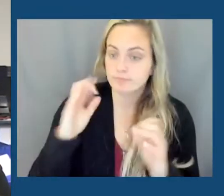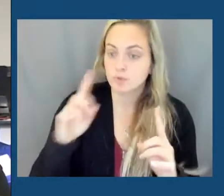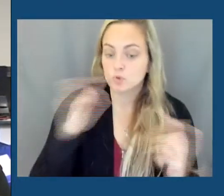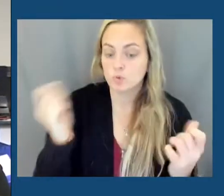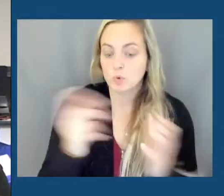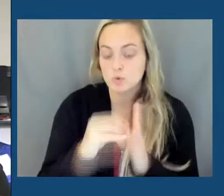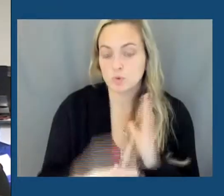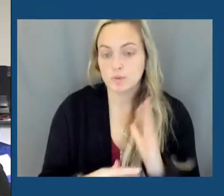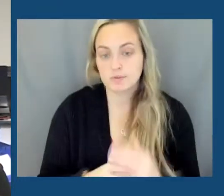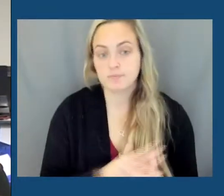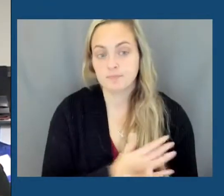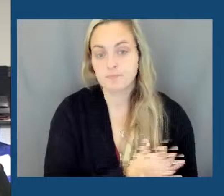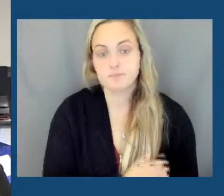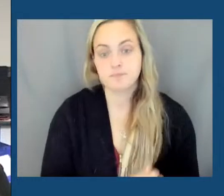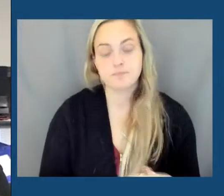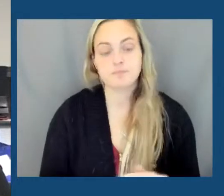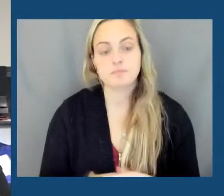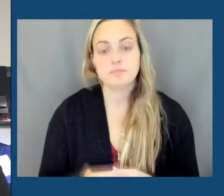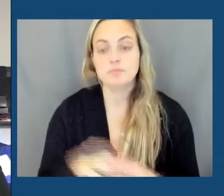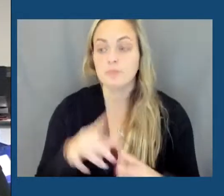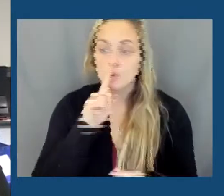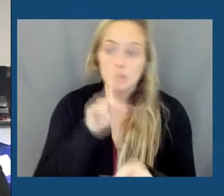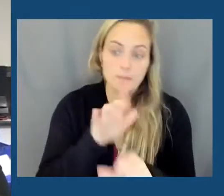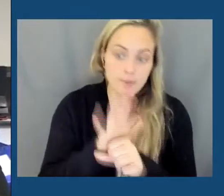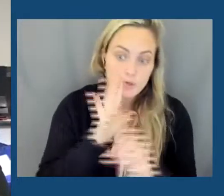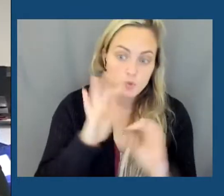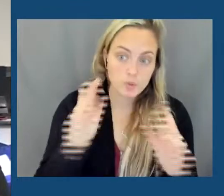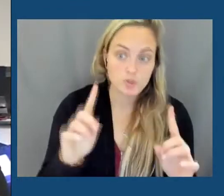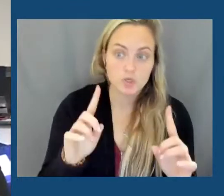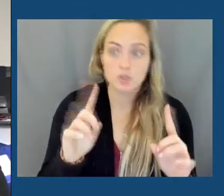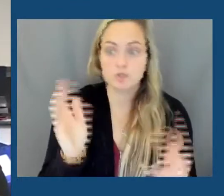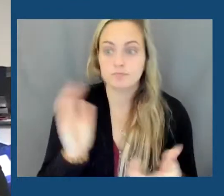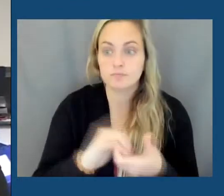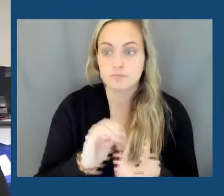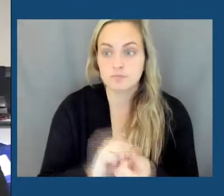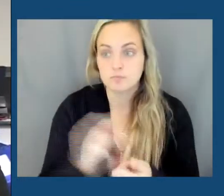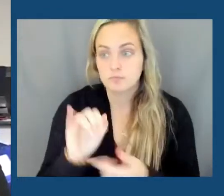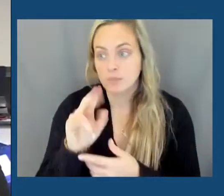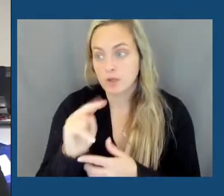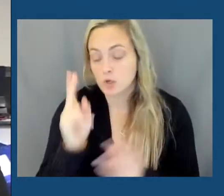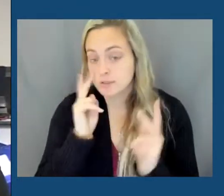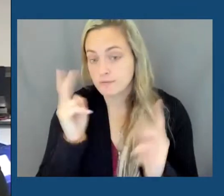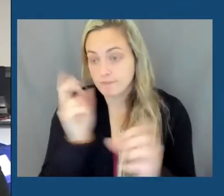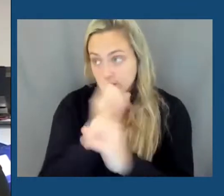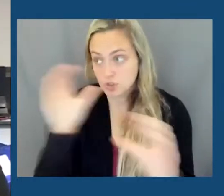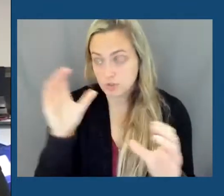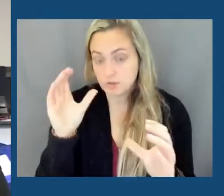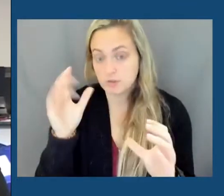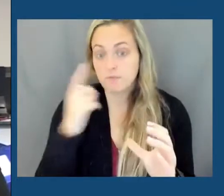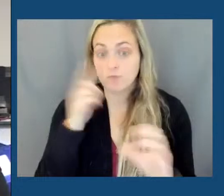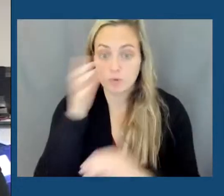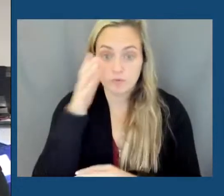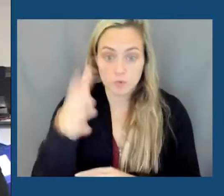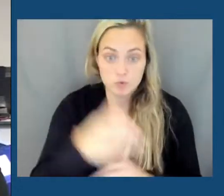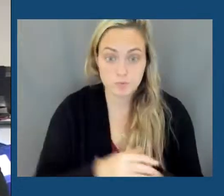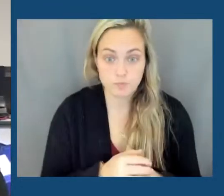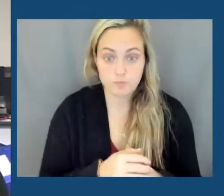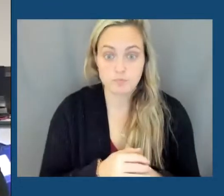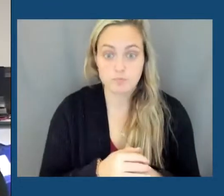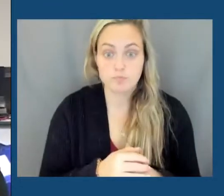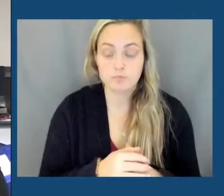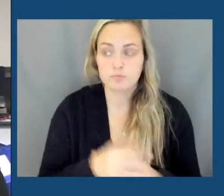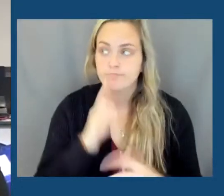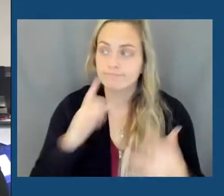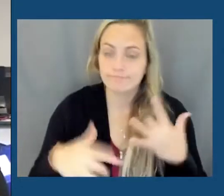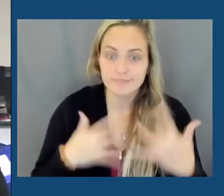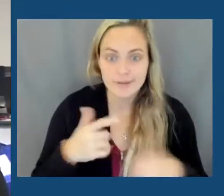student. Their commitment to education, coupled with Micron's vision for the future, makes this an exciting